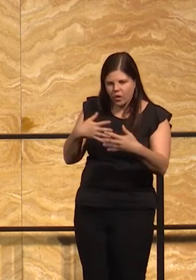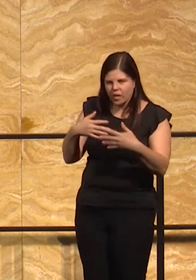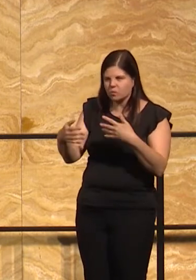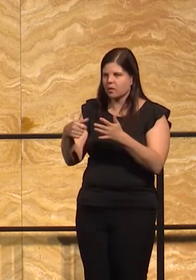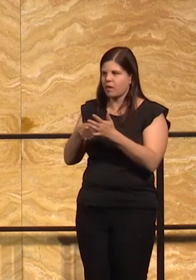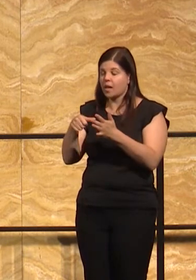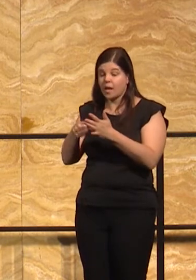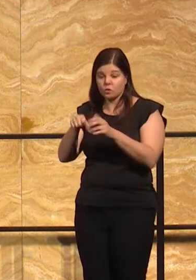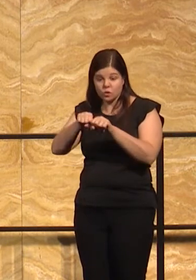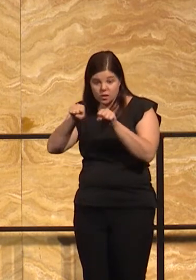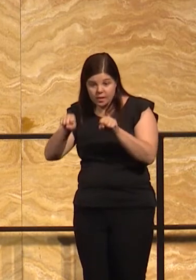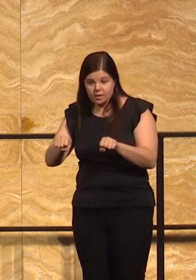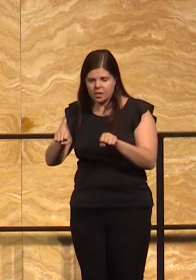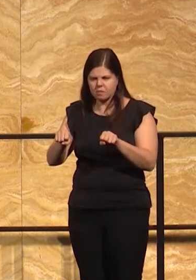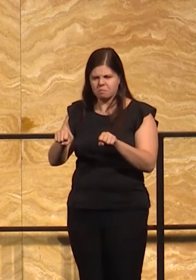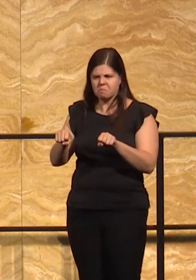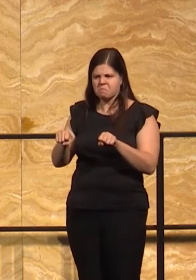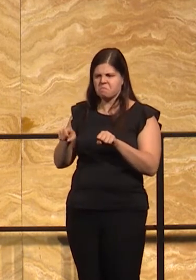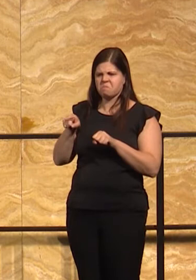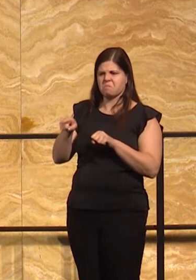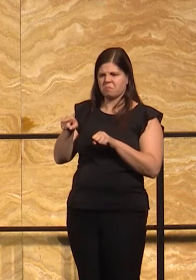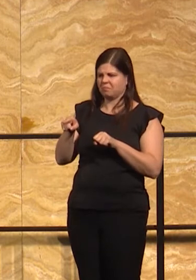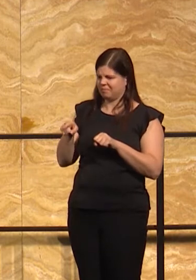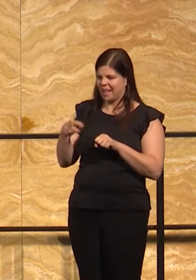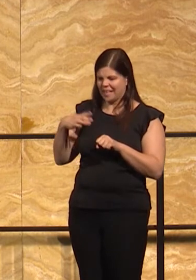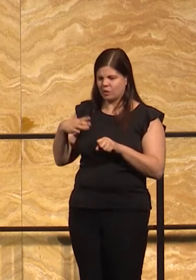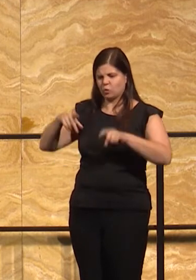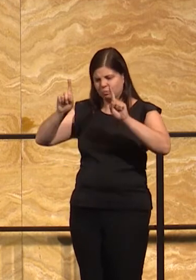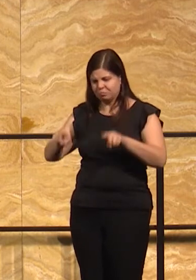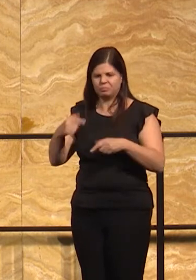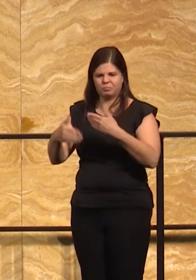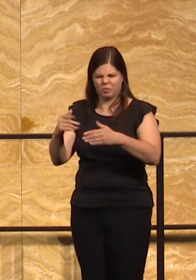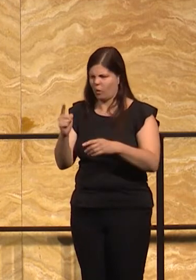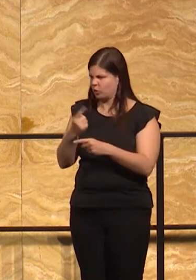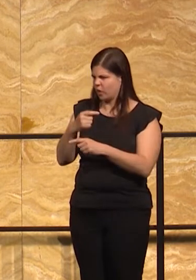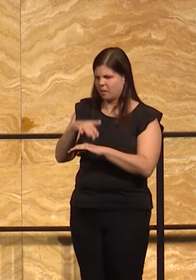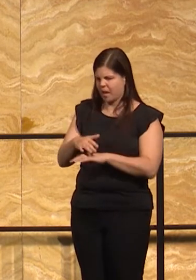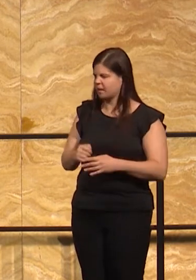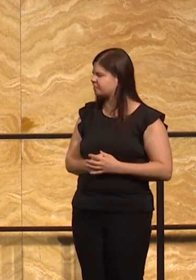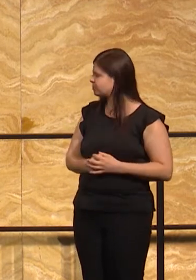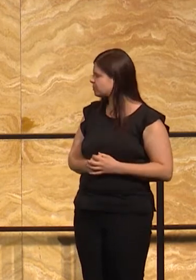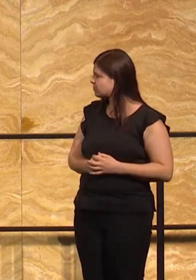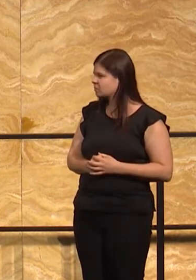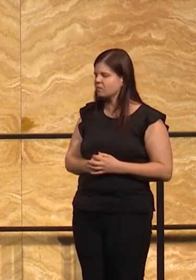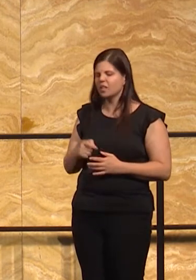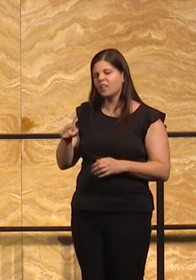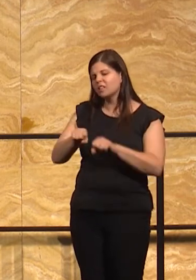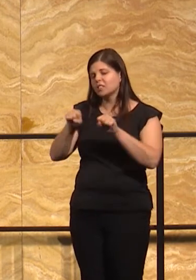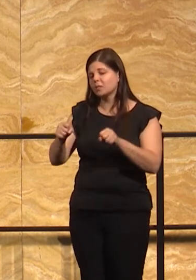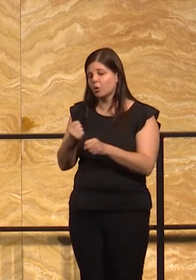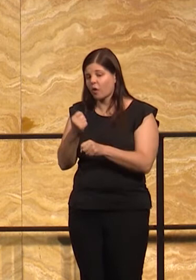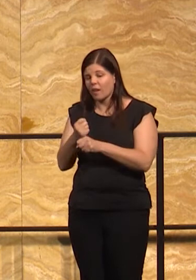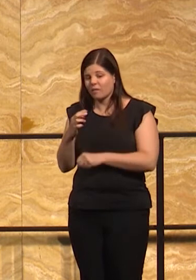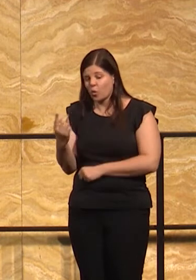financial system that reinforce all the very things we're talking about. So for whom was this system created if the